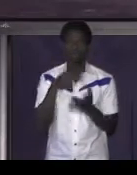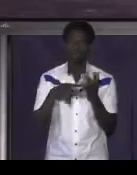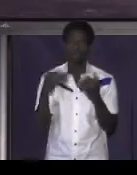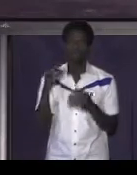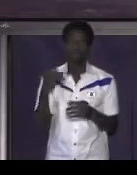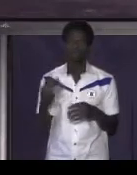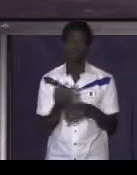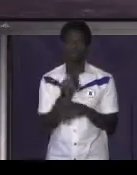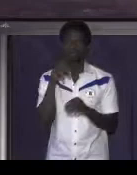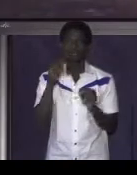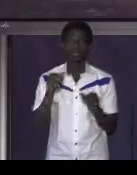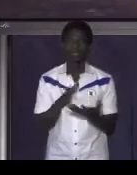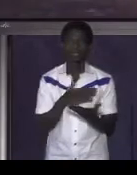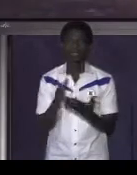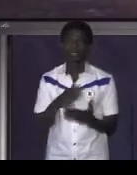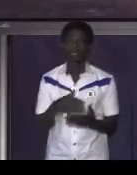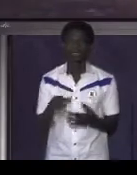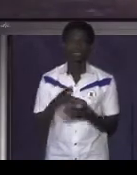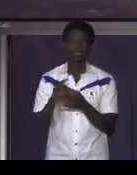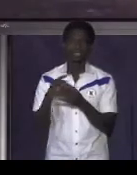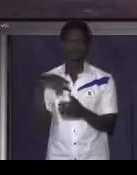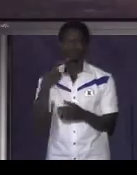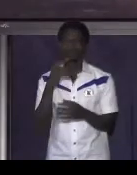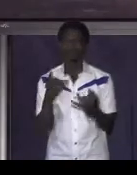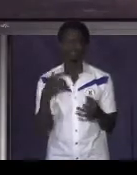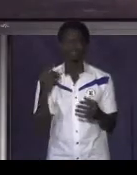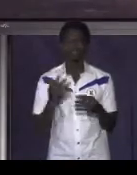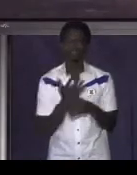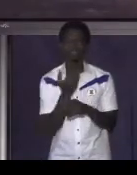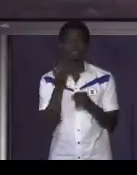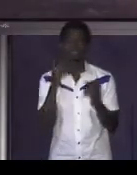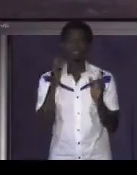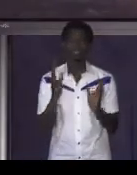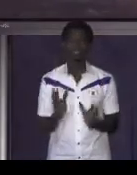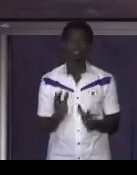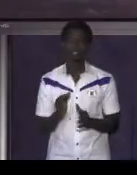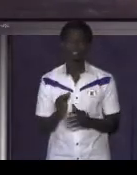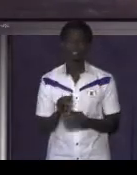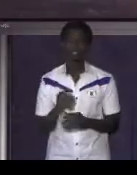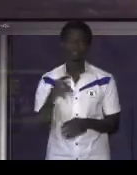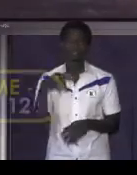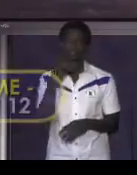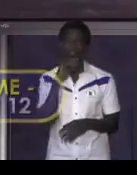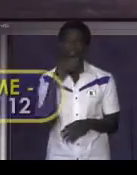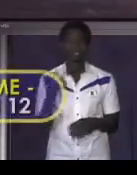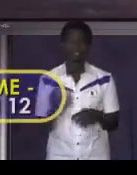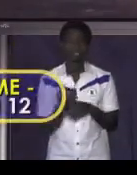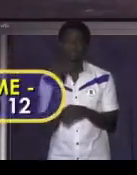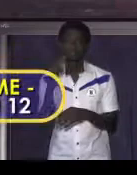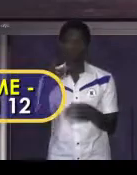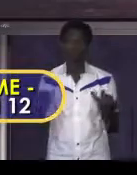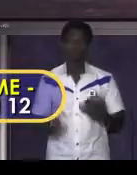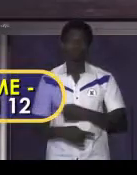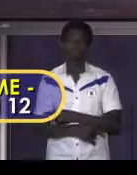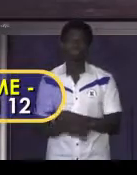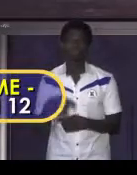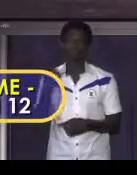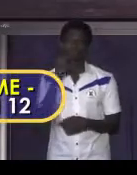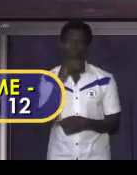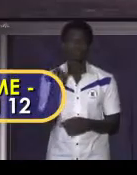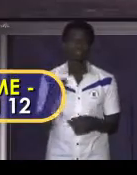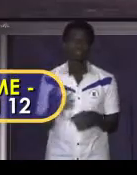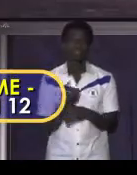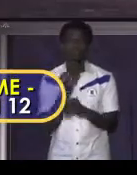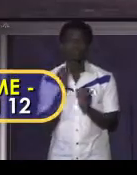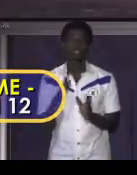also sing along. Who is now the winner of today? Who is now the champion of today? Who is now the